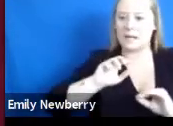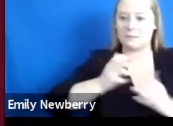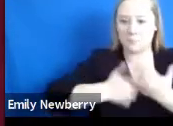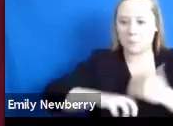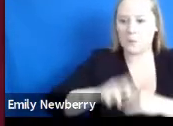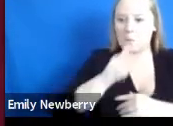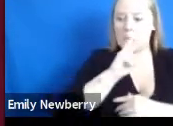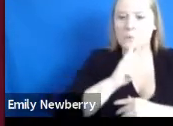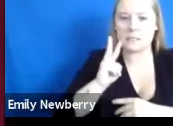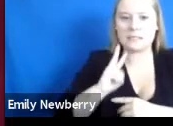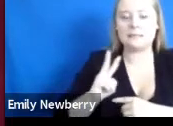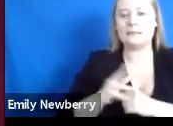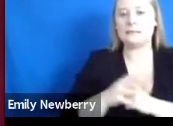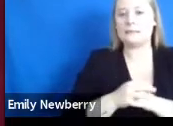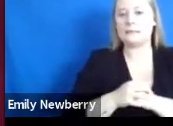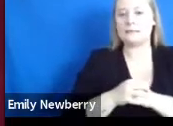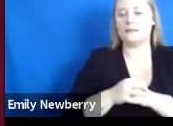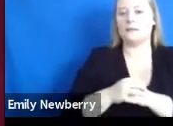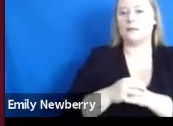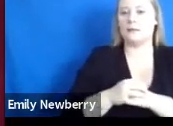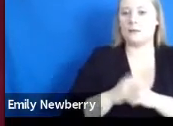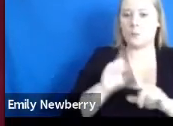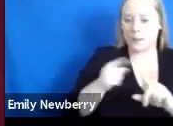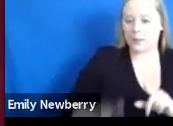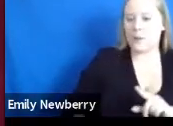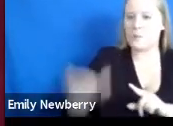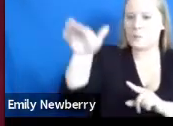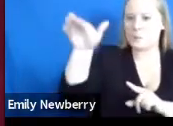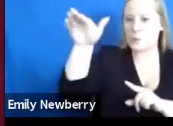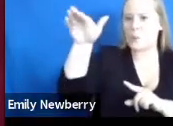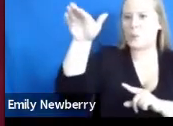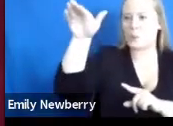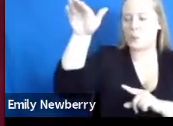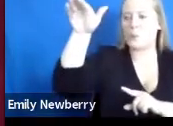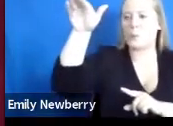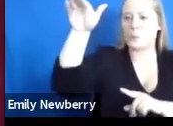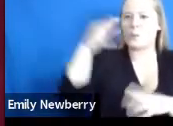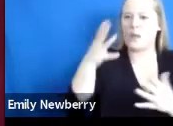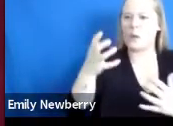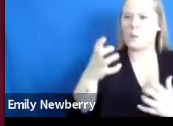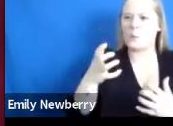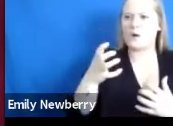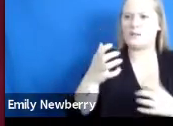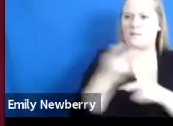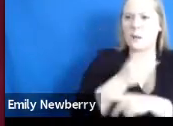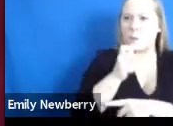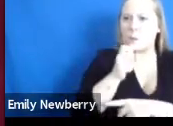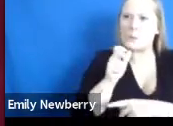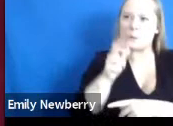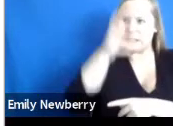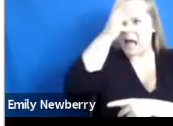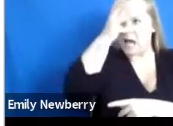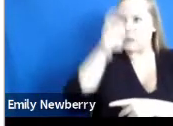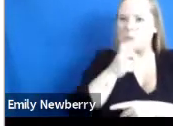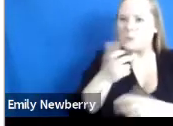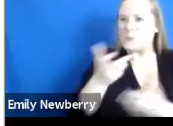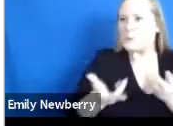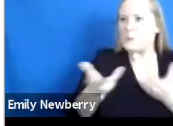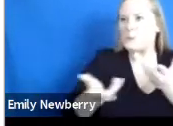But as the children grew, they wanted to find out who their father was,